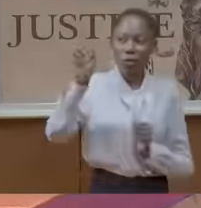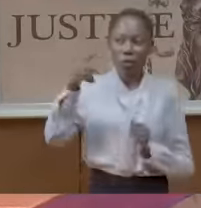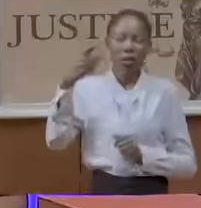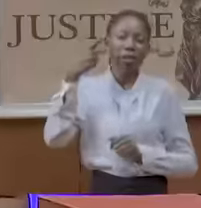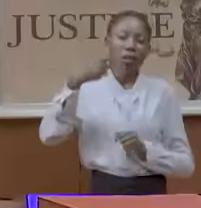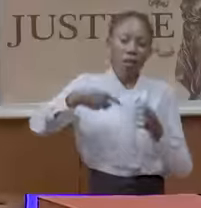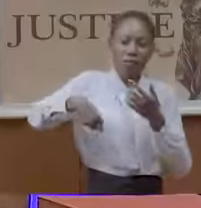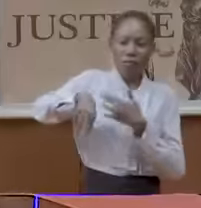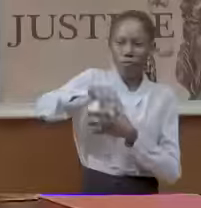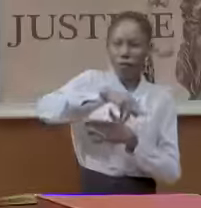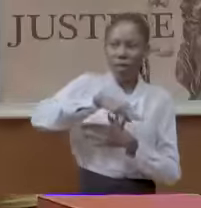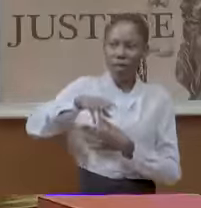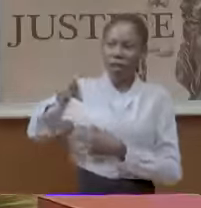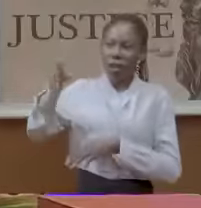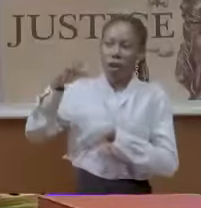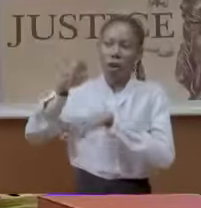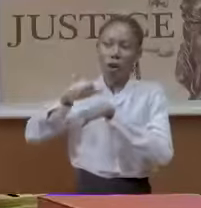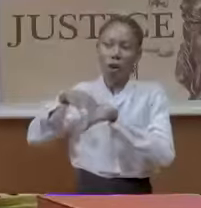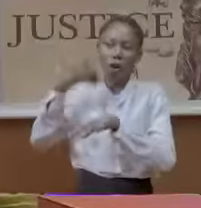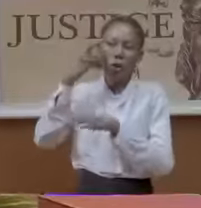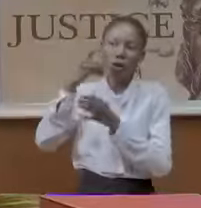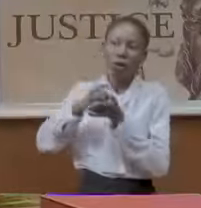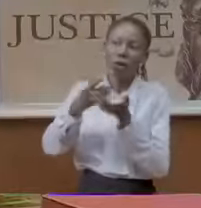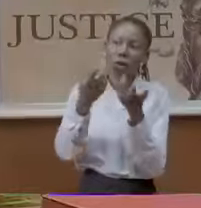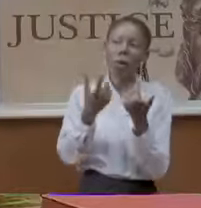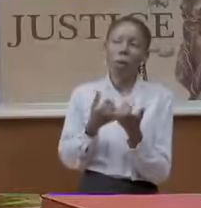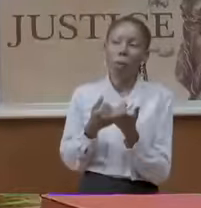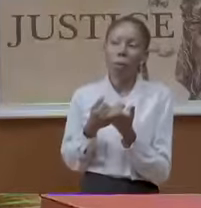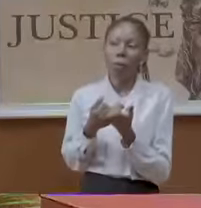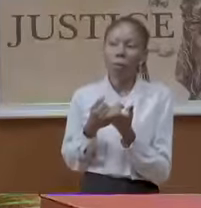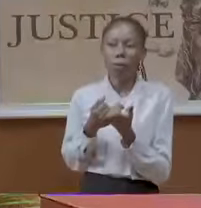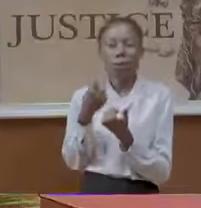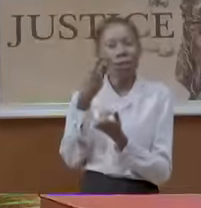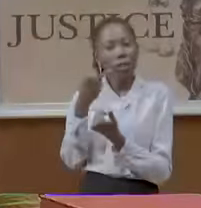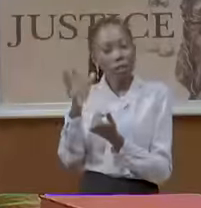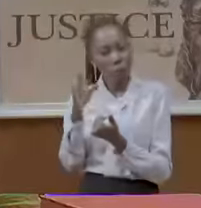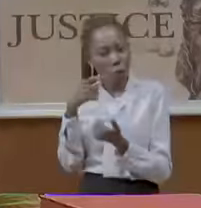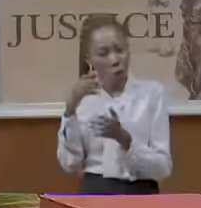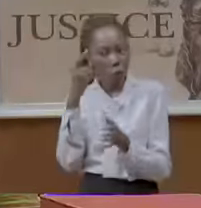head. As he turned, I was still trying to call her and her sister and say, see what